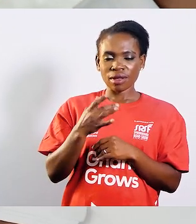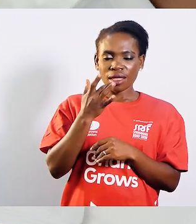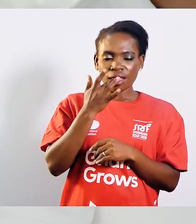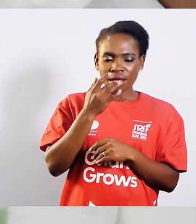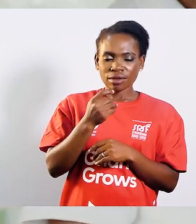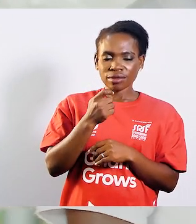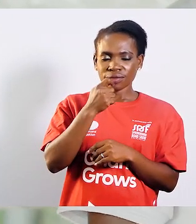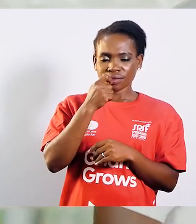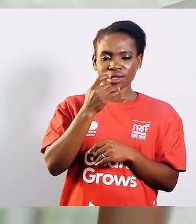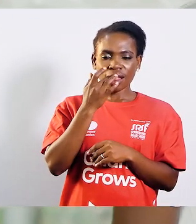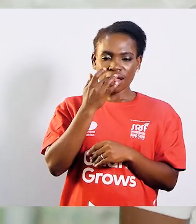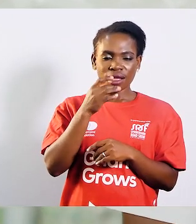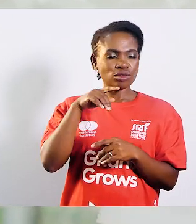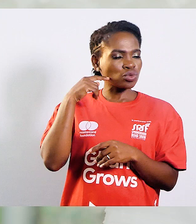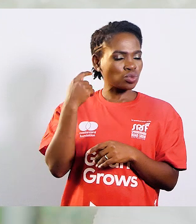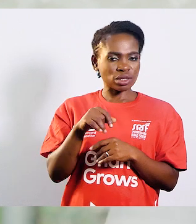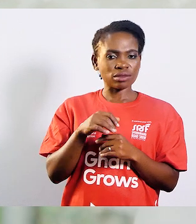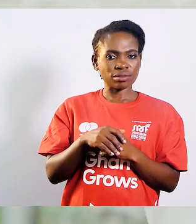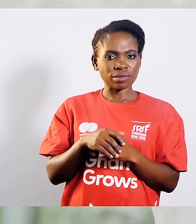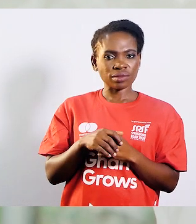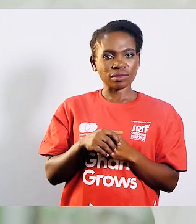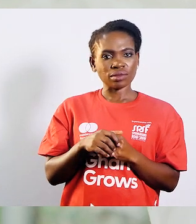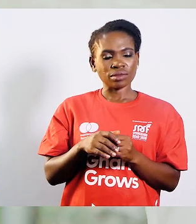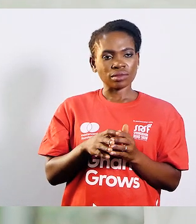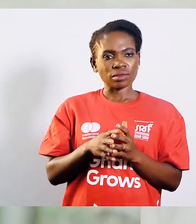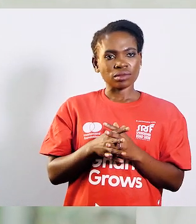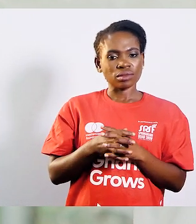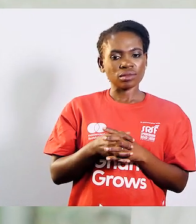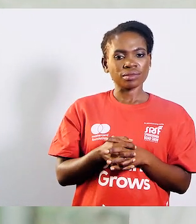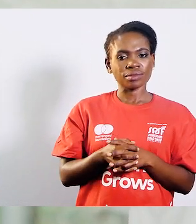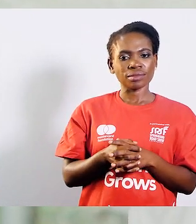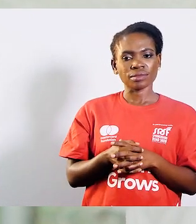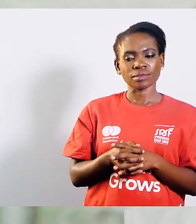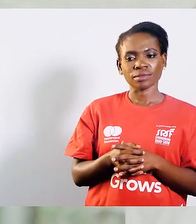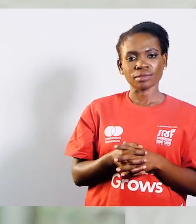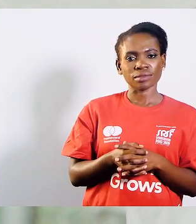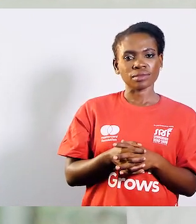too. The proof is in the eating. So let me taste and see. Exactly.